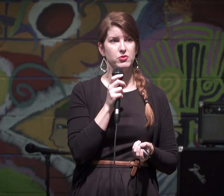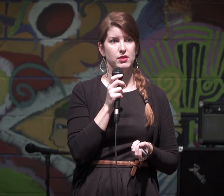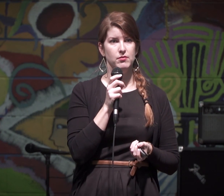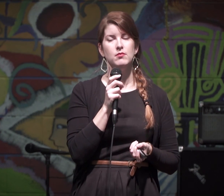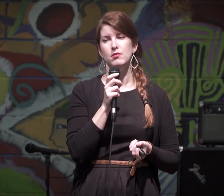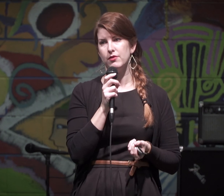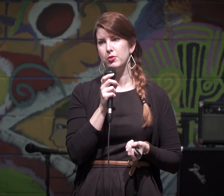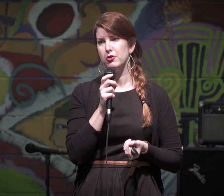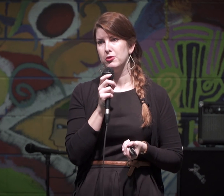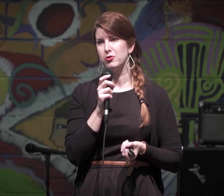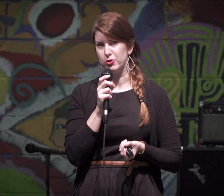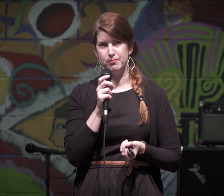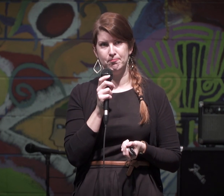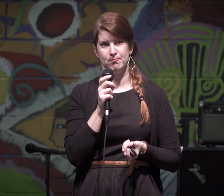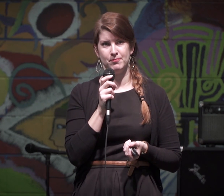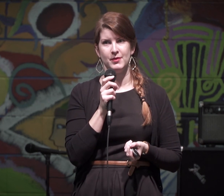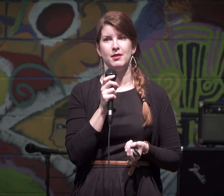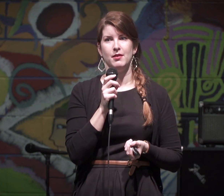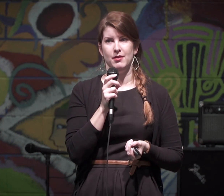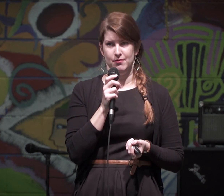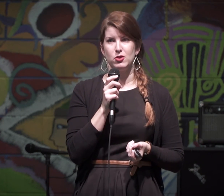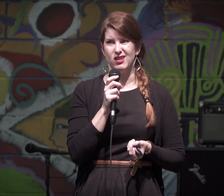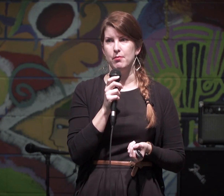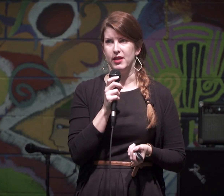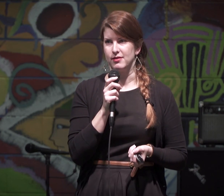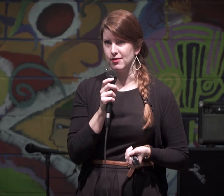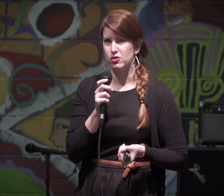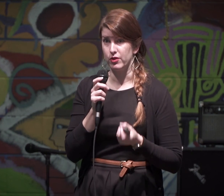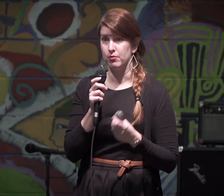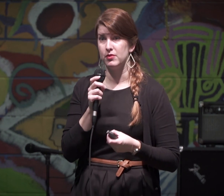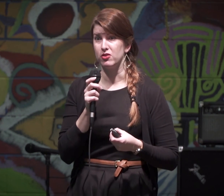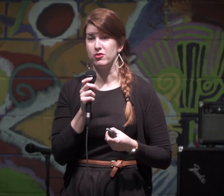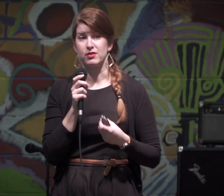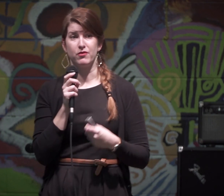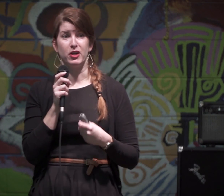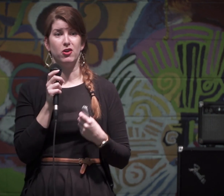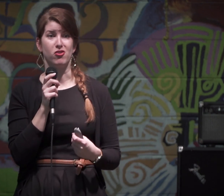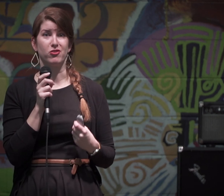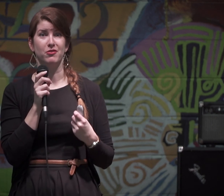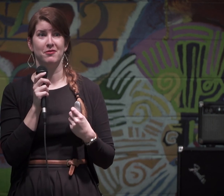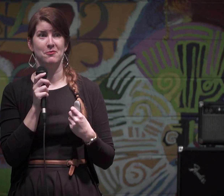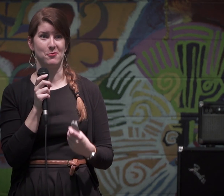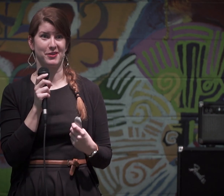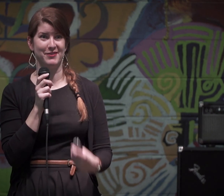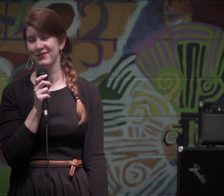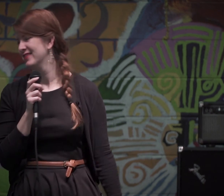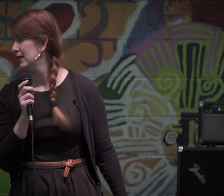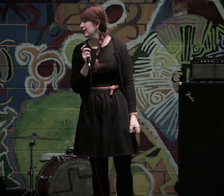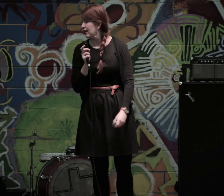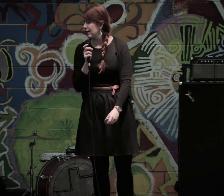is not represented, you have to bring your own interpreter. There's a lot of bodies in this room that are doing some very hard